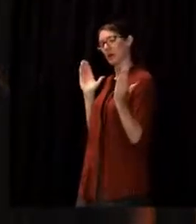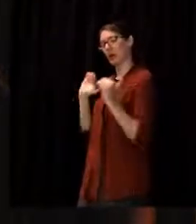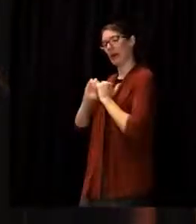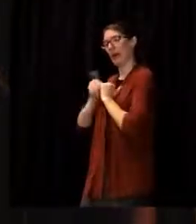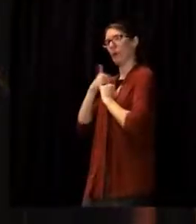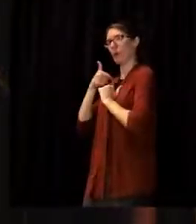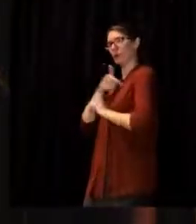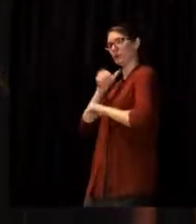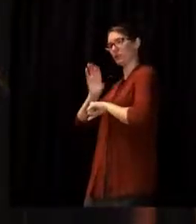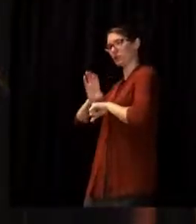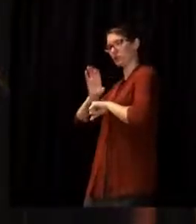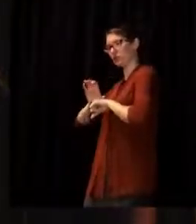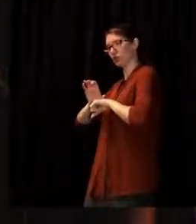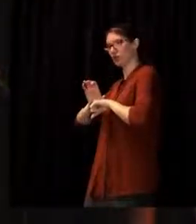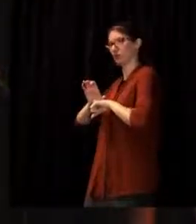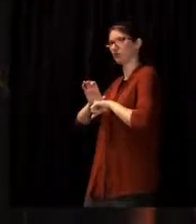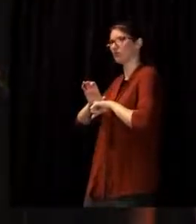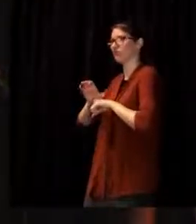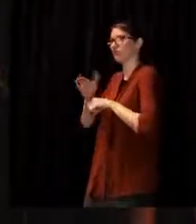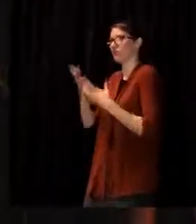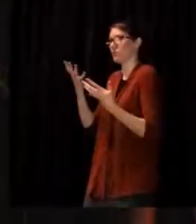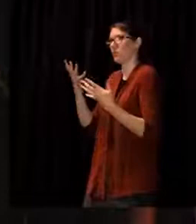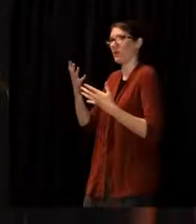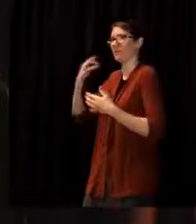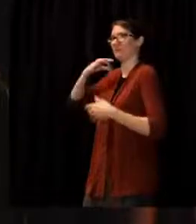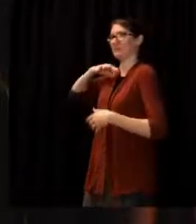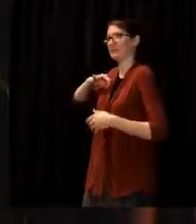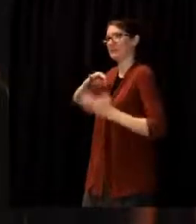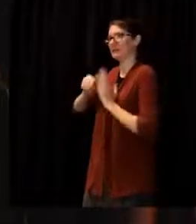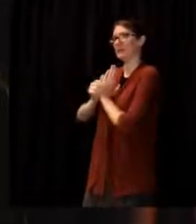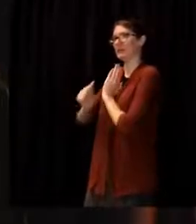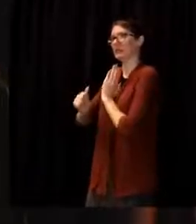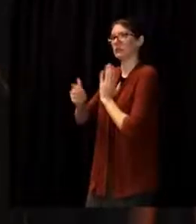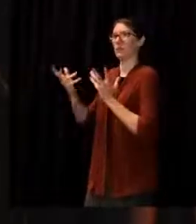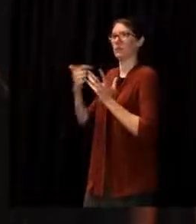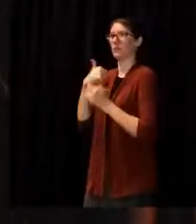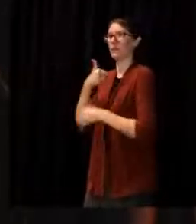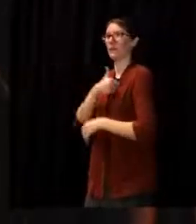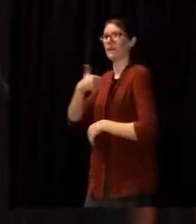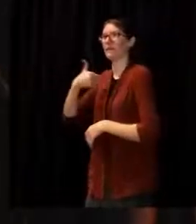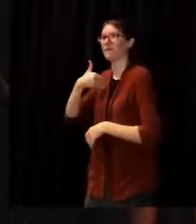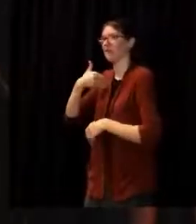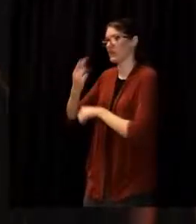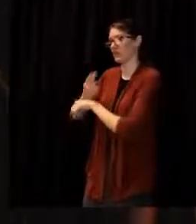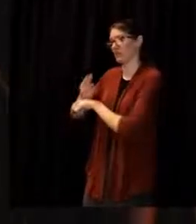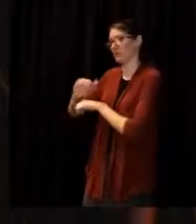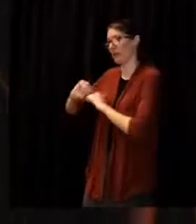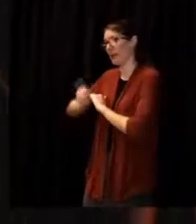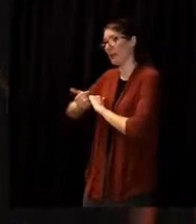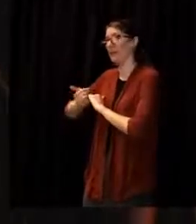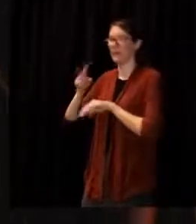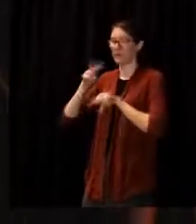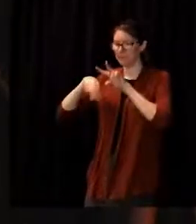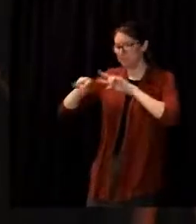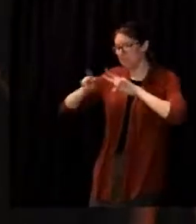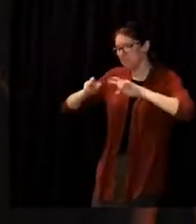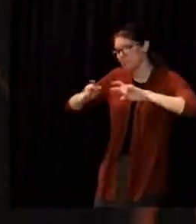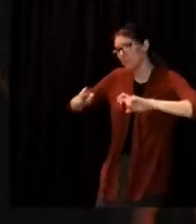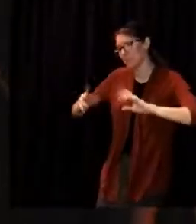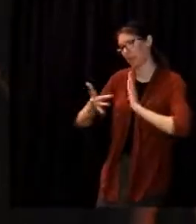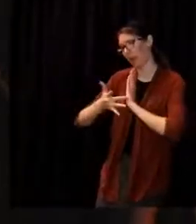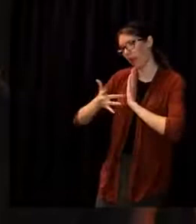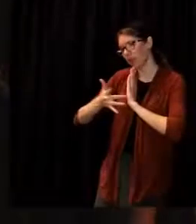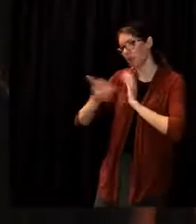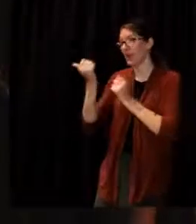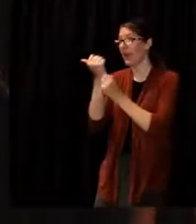church are wired. What has God gifted us with, and how can we take that to use it? We looked at our technology. We looked at